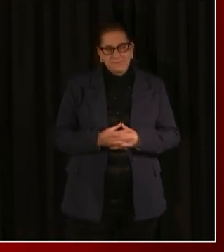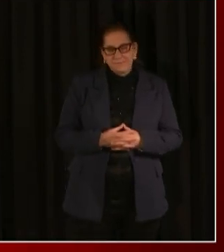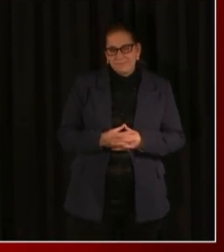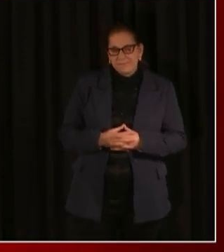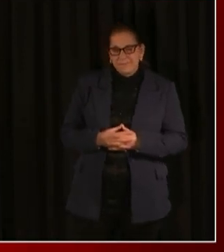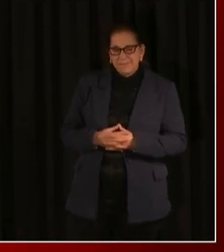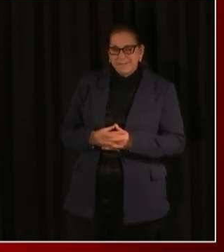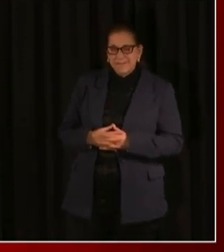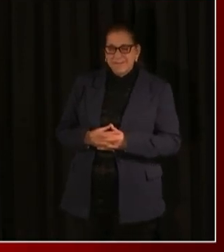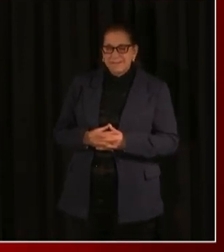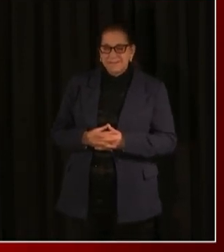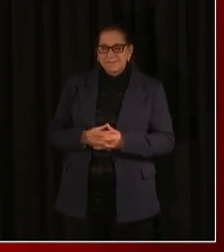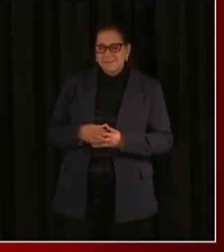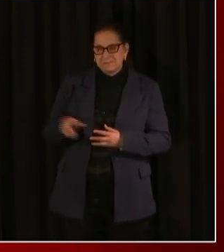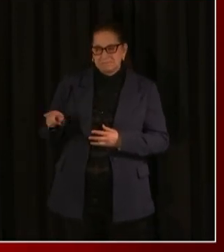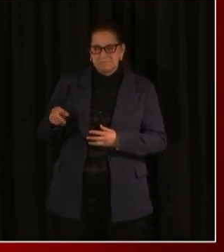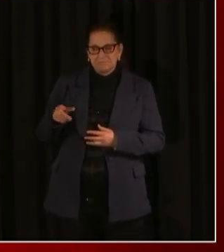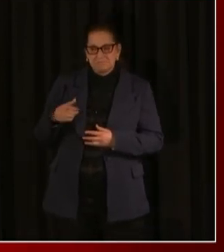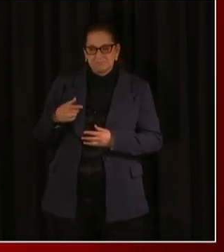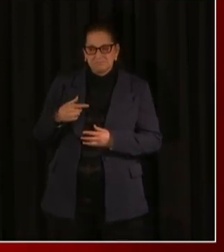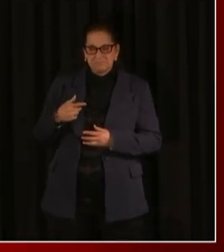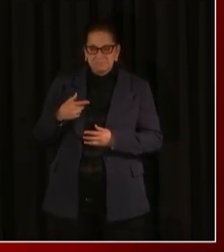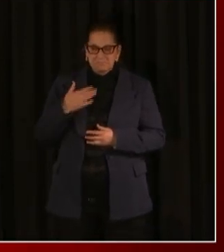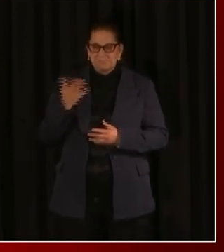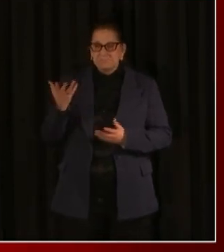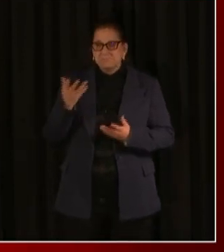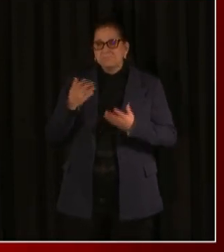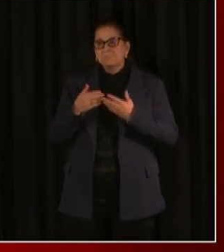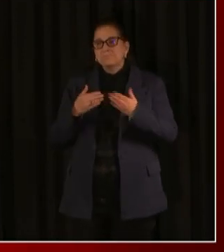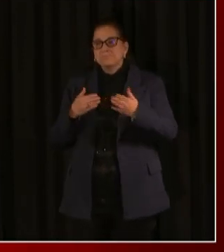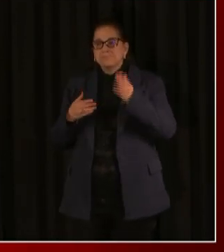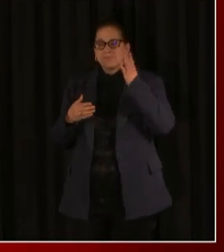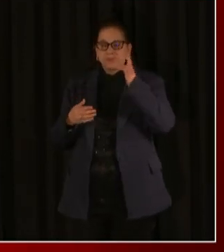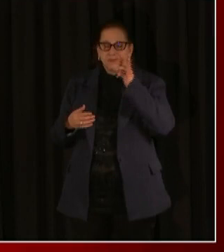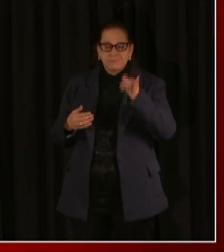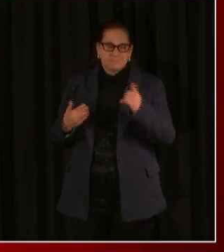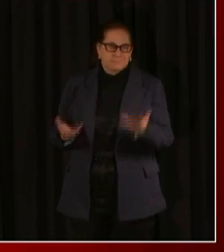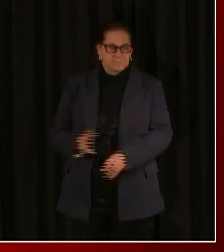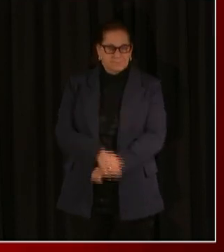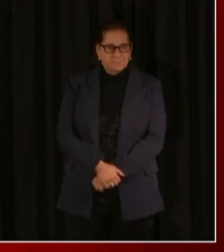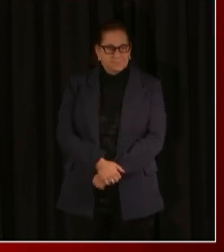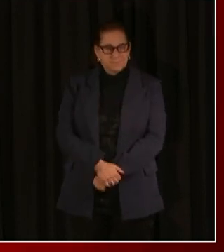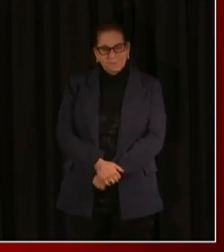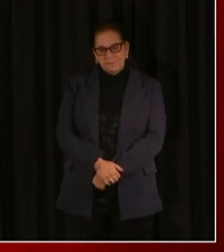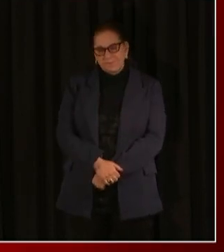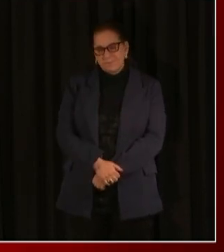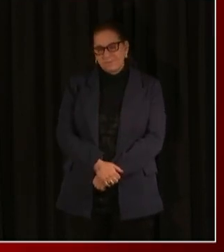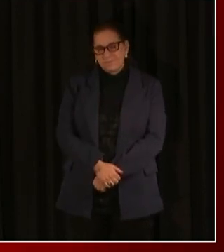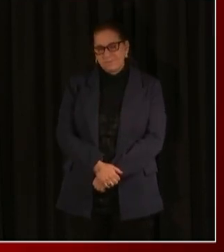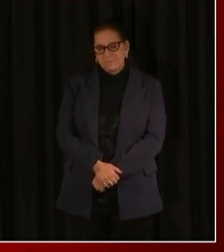say confidently when we can move into some of these additional substrata.